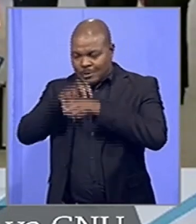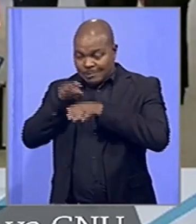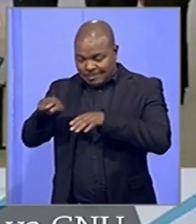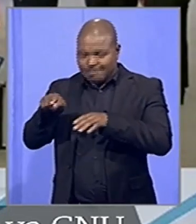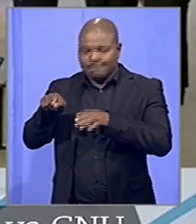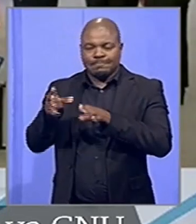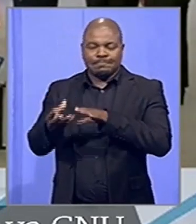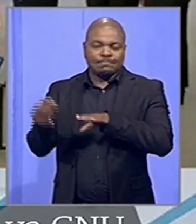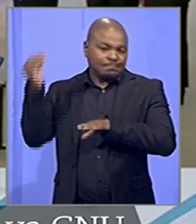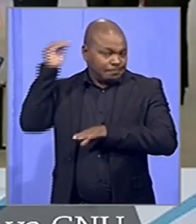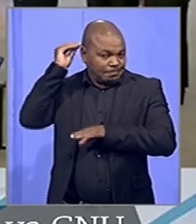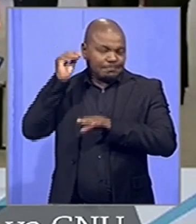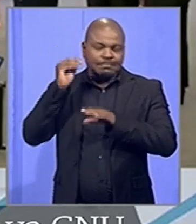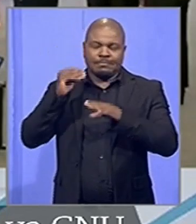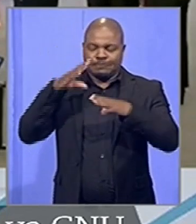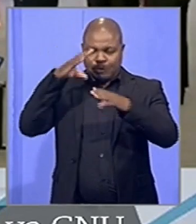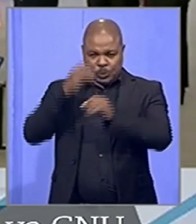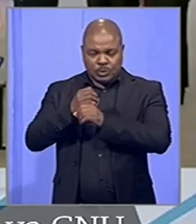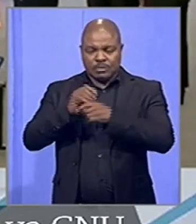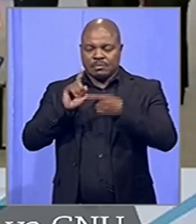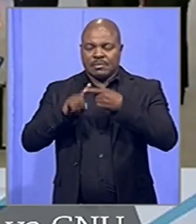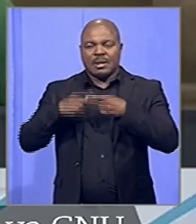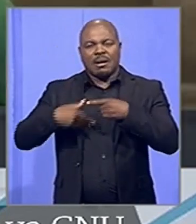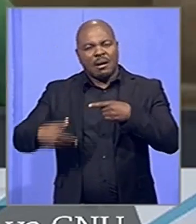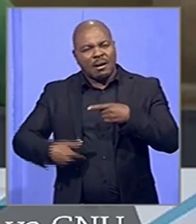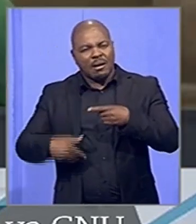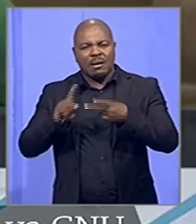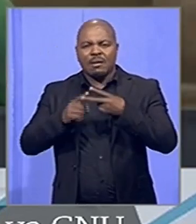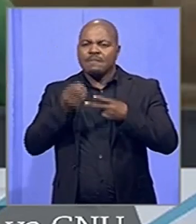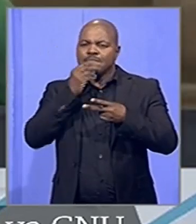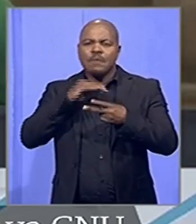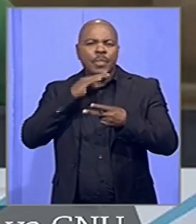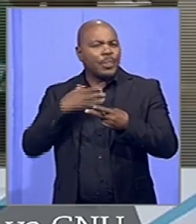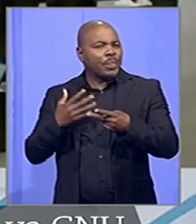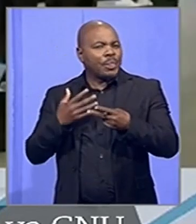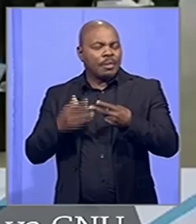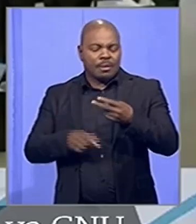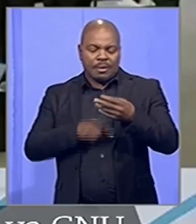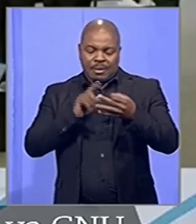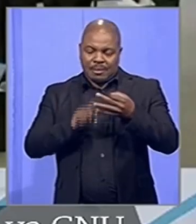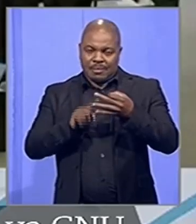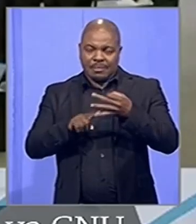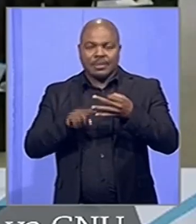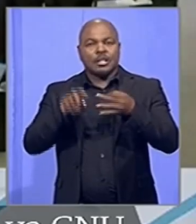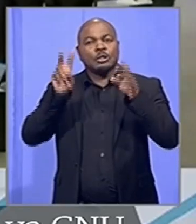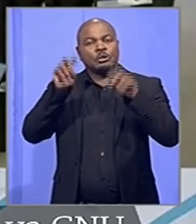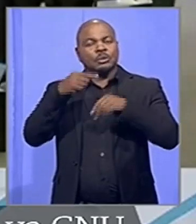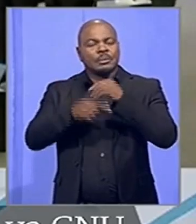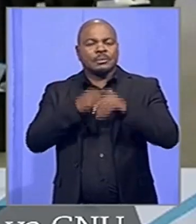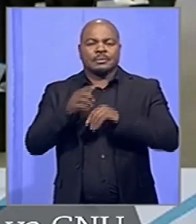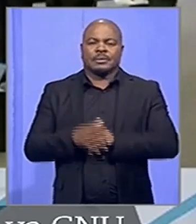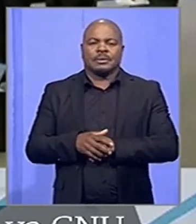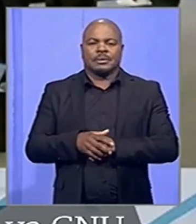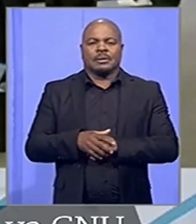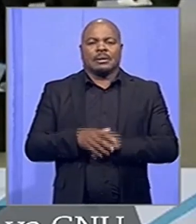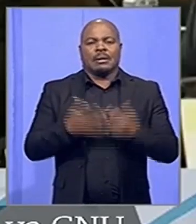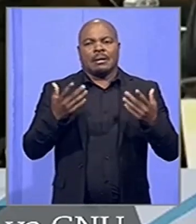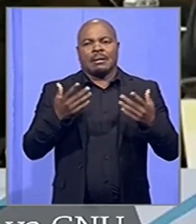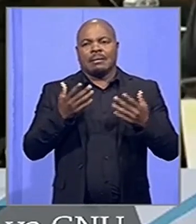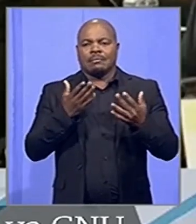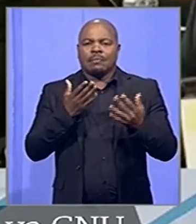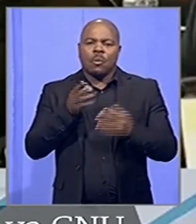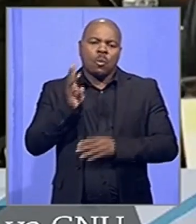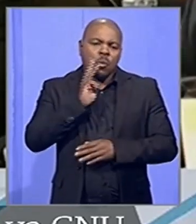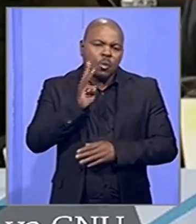attention. We intend to raise the issues of hunger and food security. We intend to raise the issues of really critical lack of access